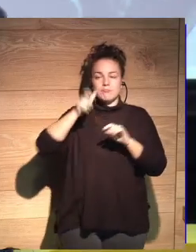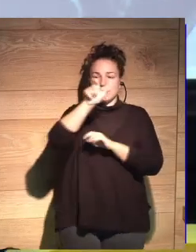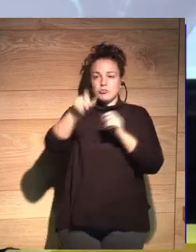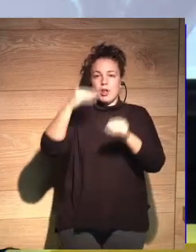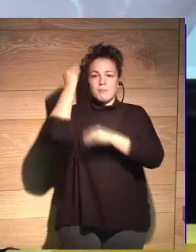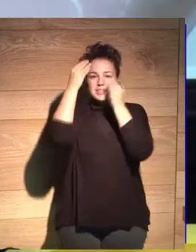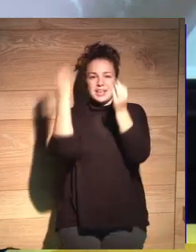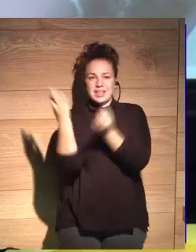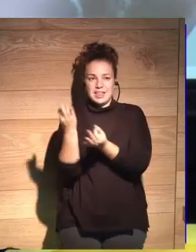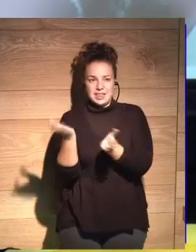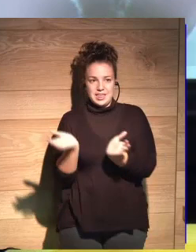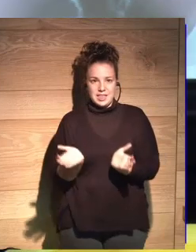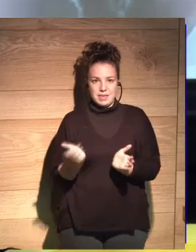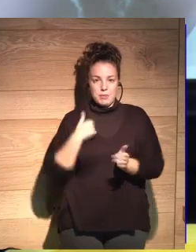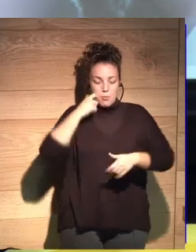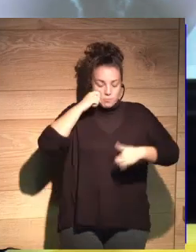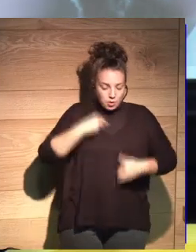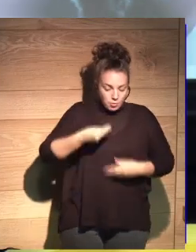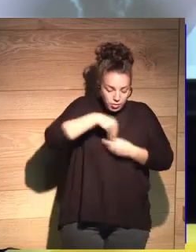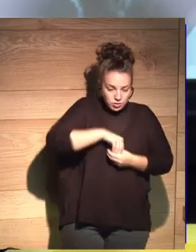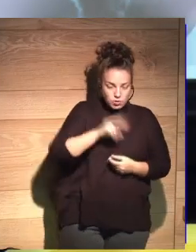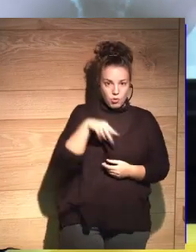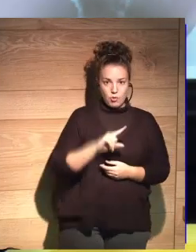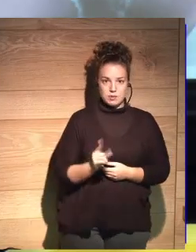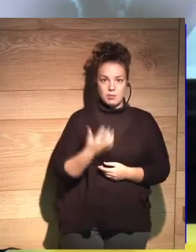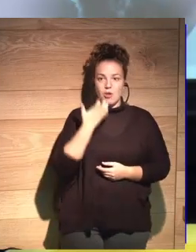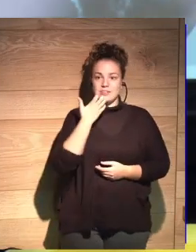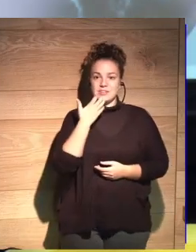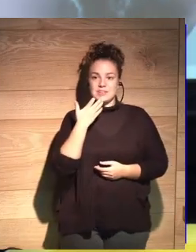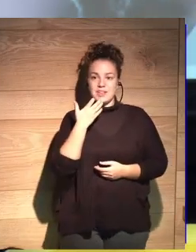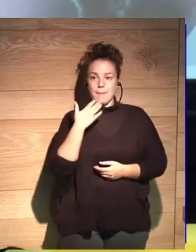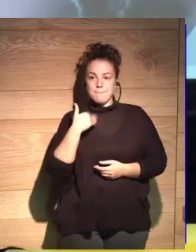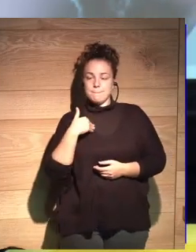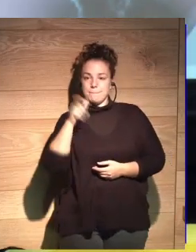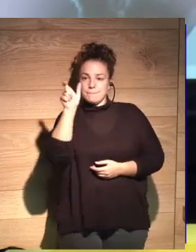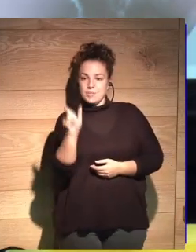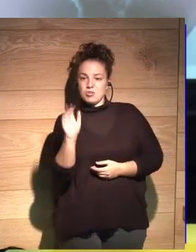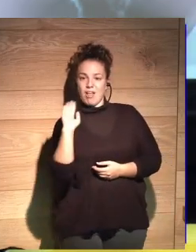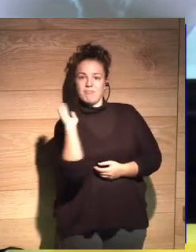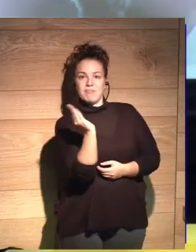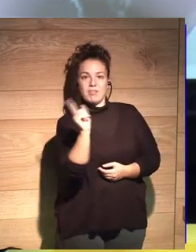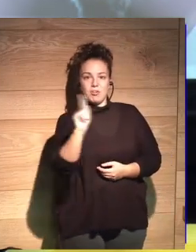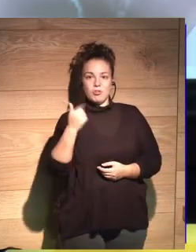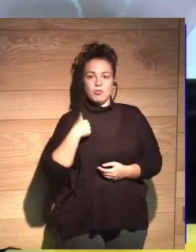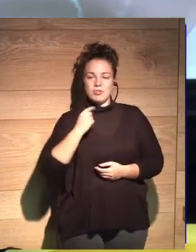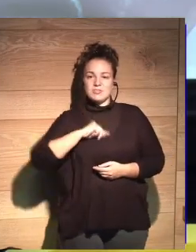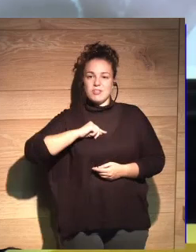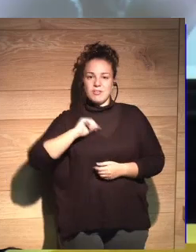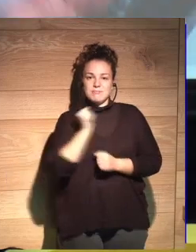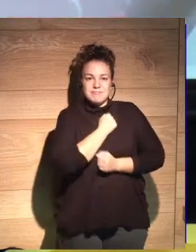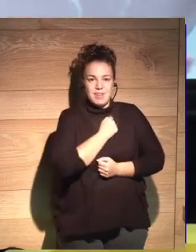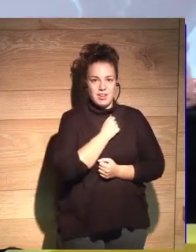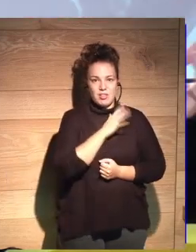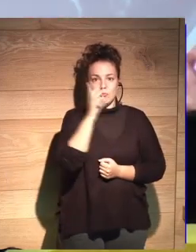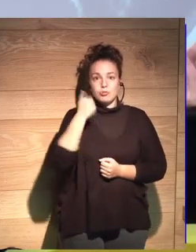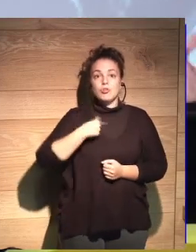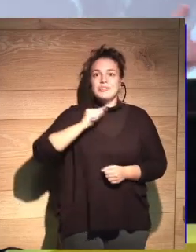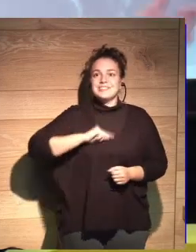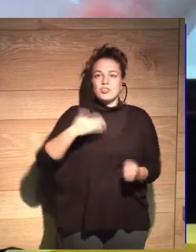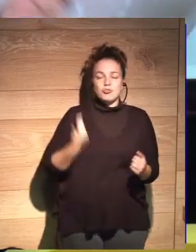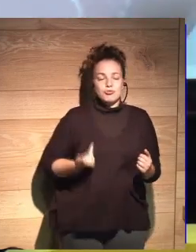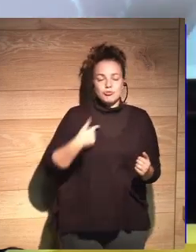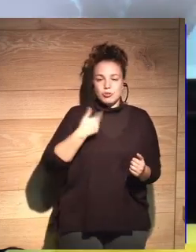if my reputation were harmed, in some sense I would be harmed. I regard that as important. And certainly my bank account,